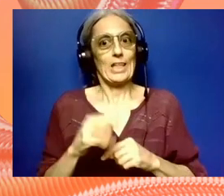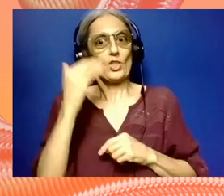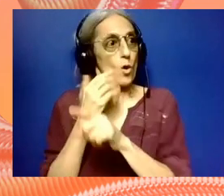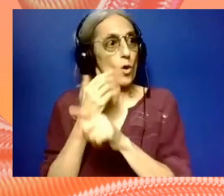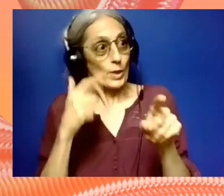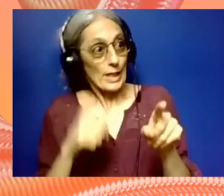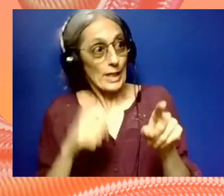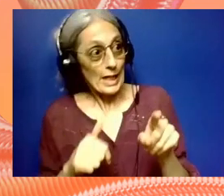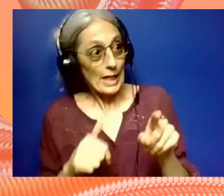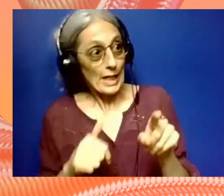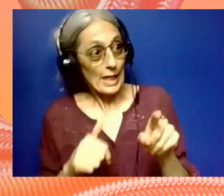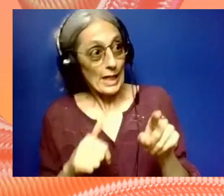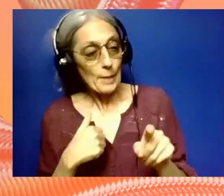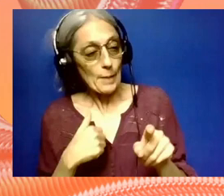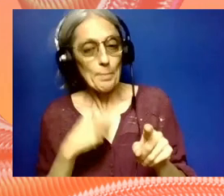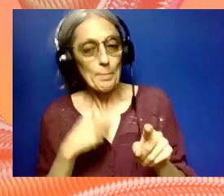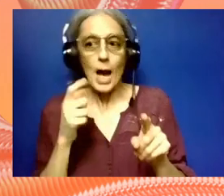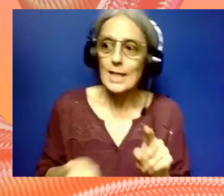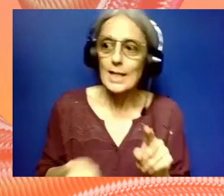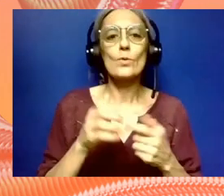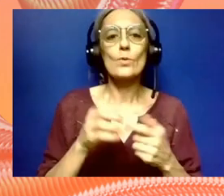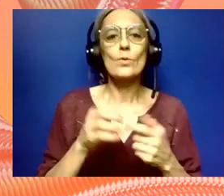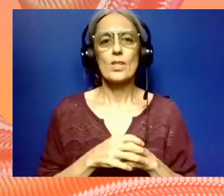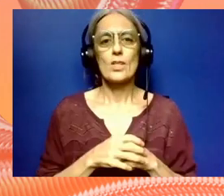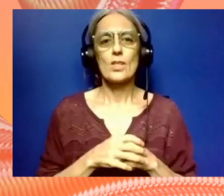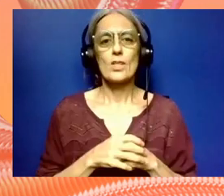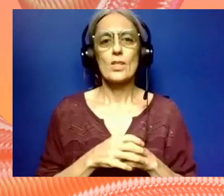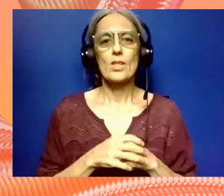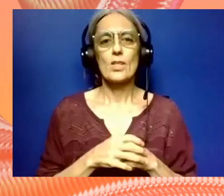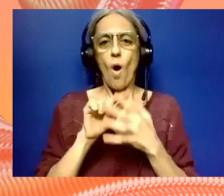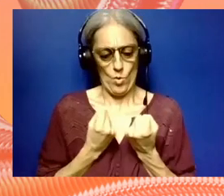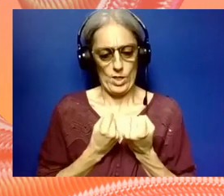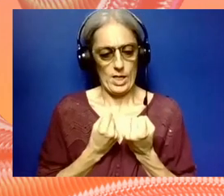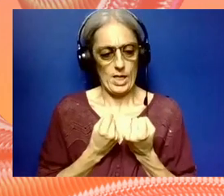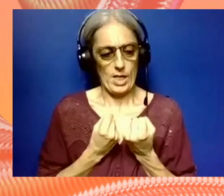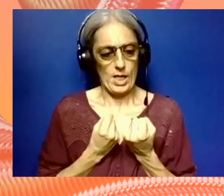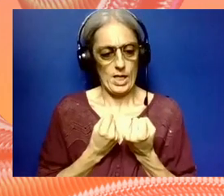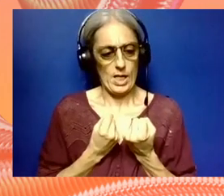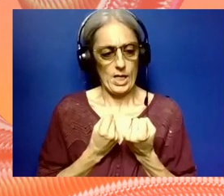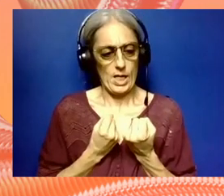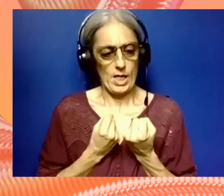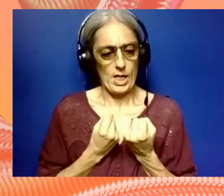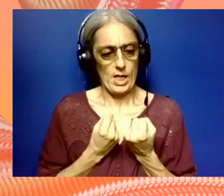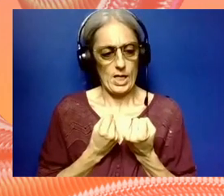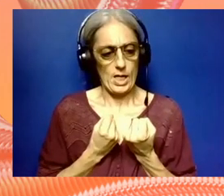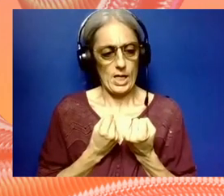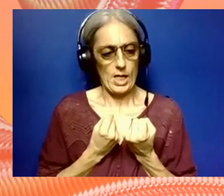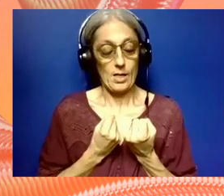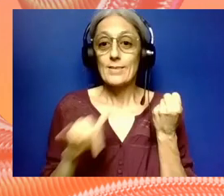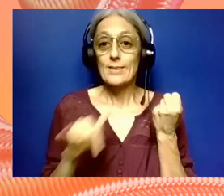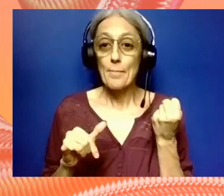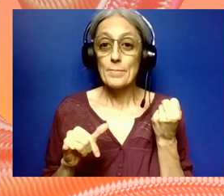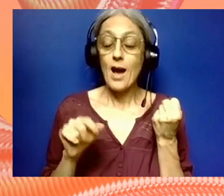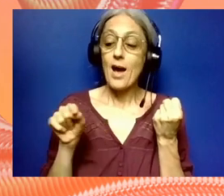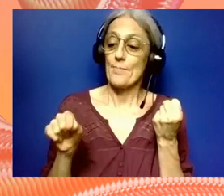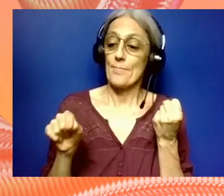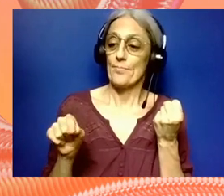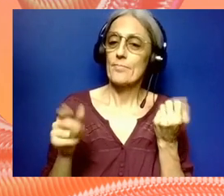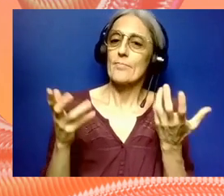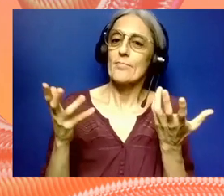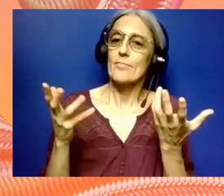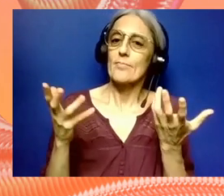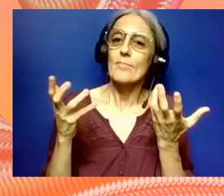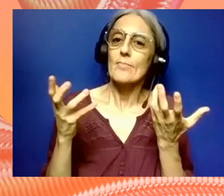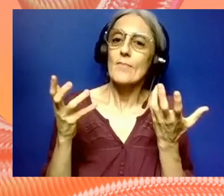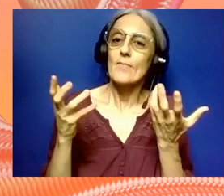and also trying to pay homage to everyone that's part of this work now and that has